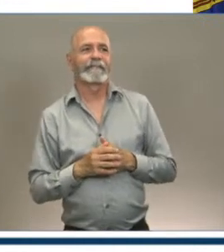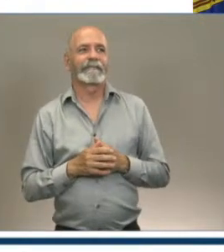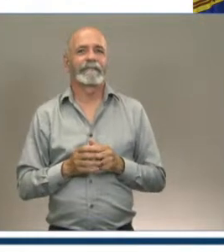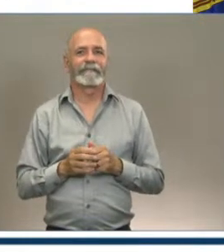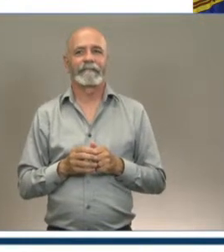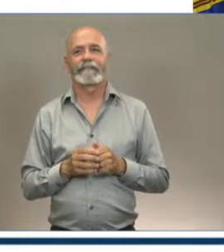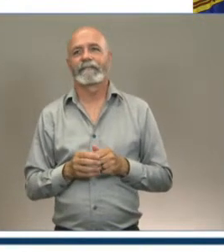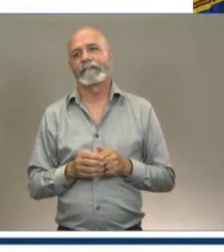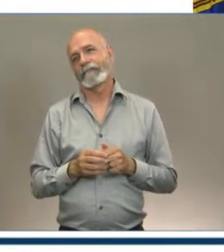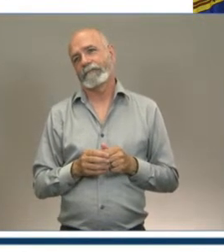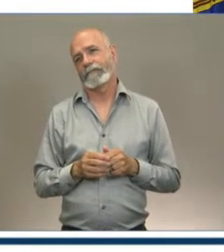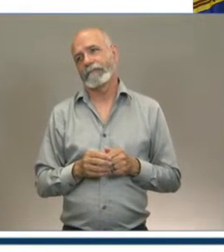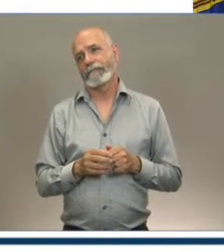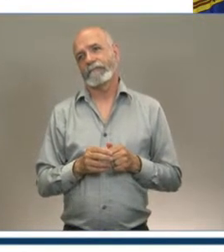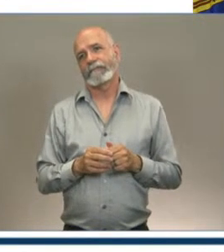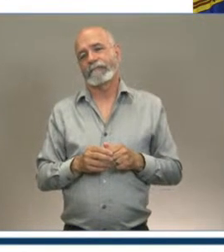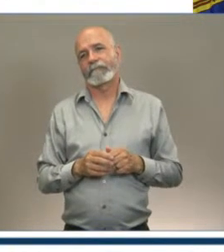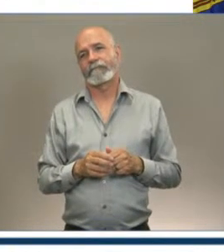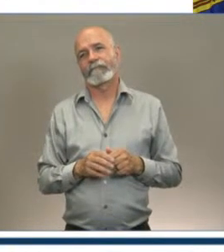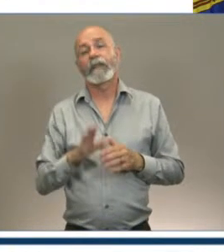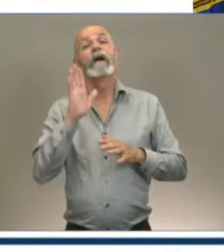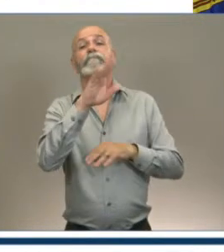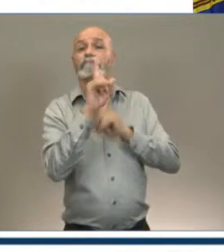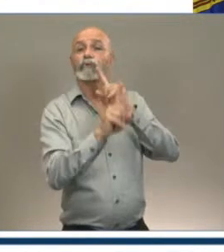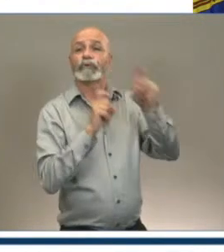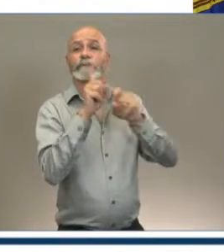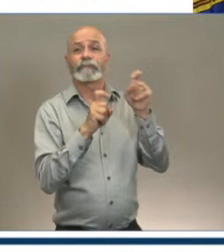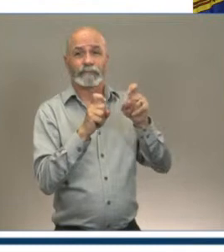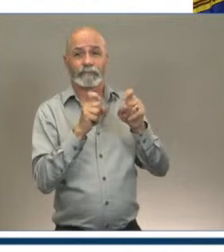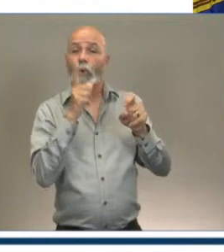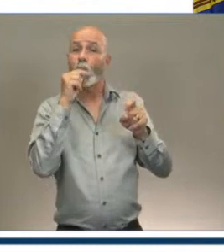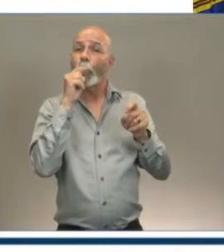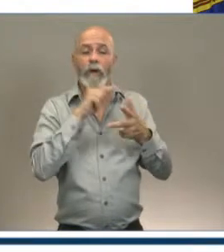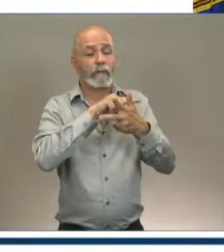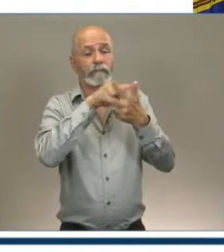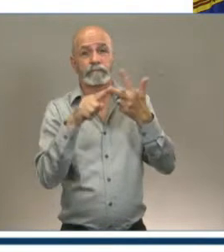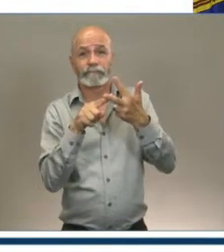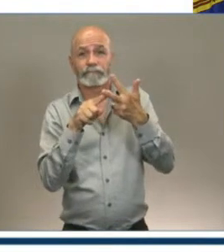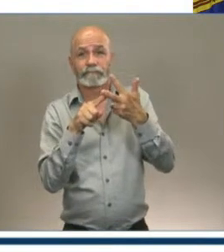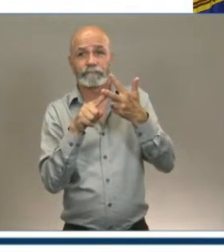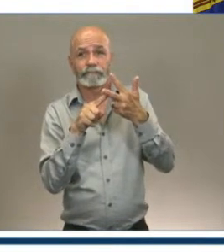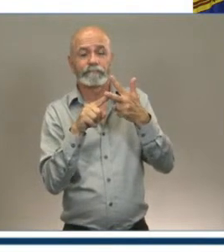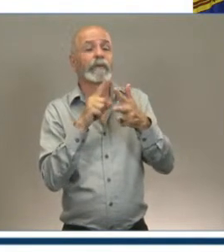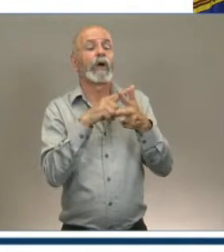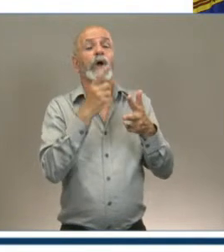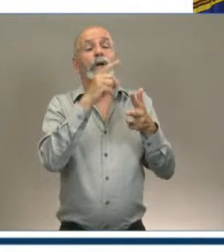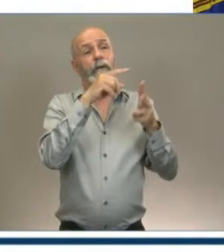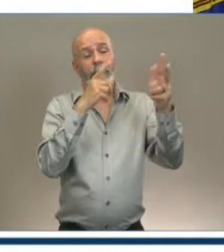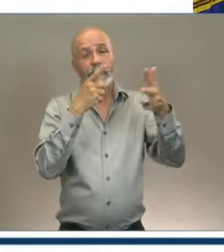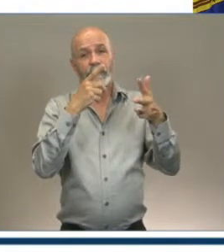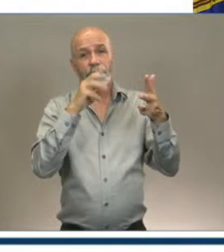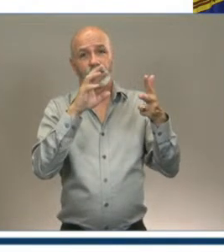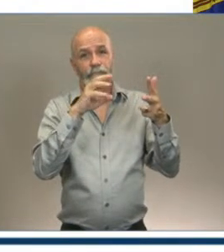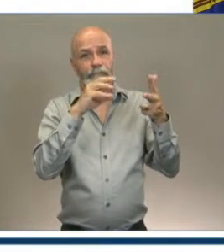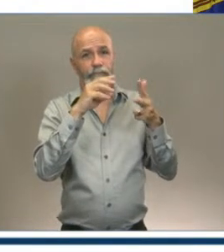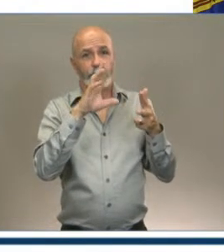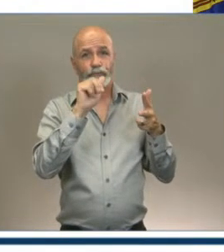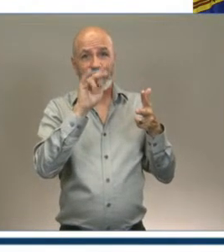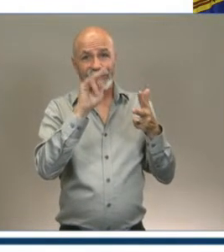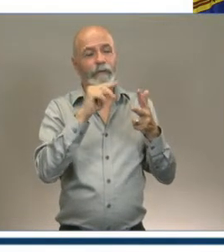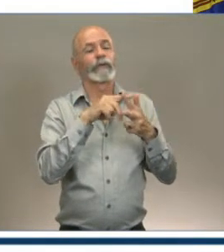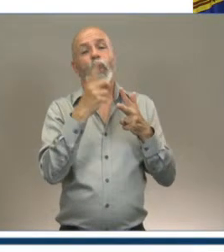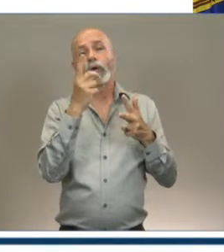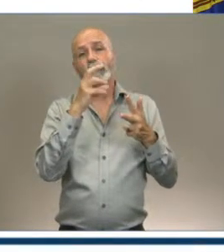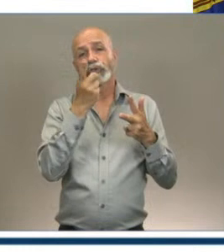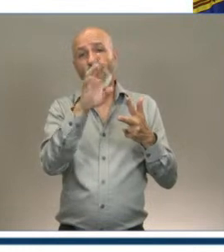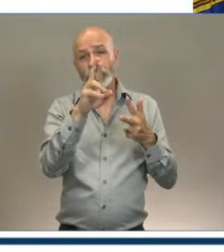reminder, please address your questions to either the Premier, Dr. Strang, or to Dr. Carr. We'll start with Paul Hollingsworth from CTV